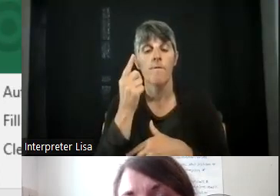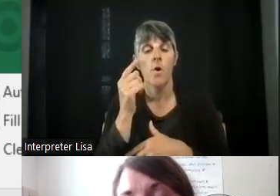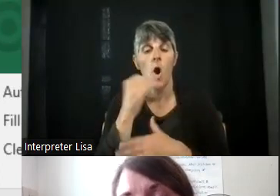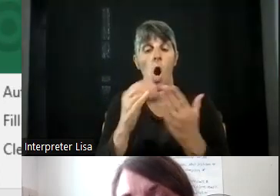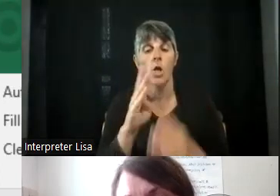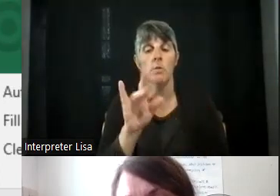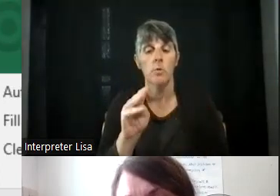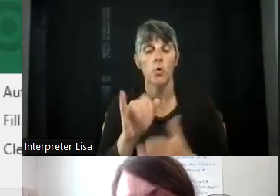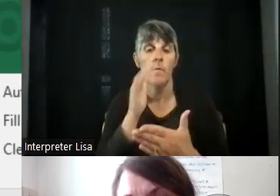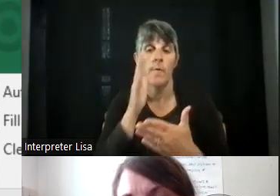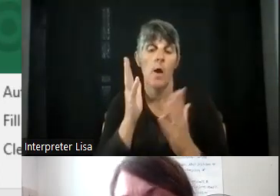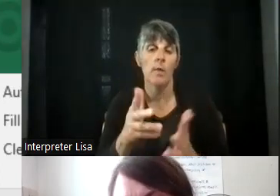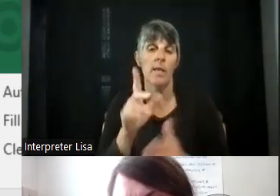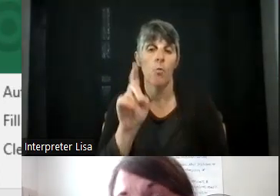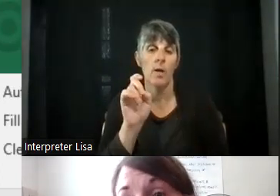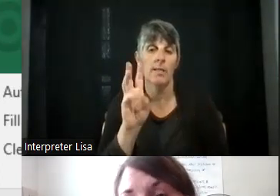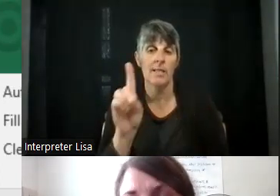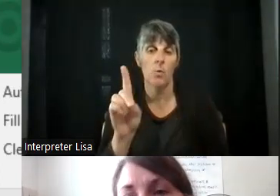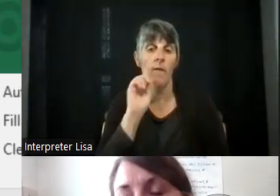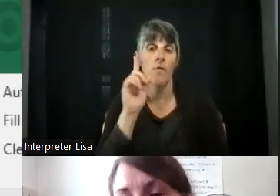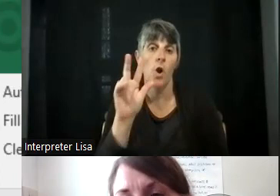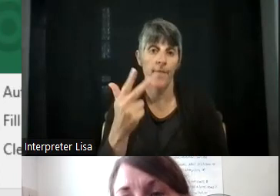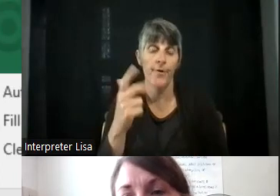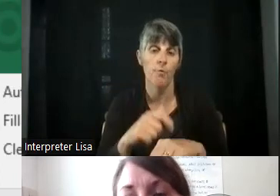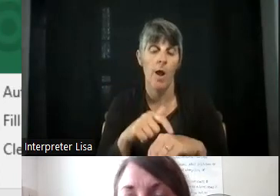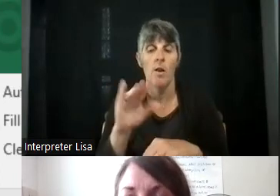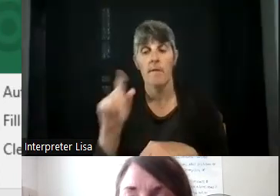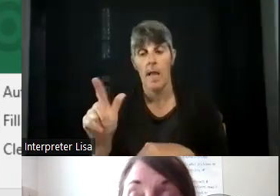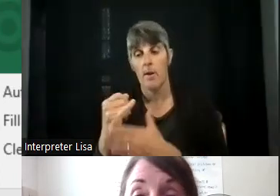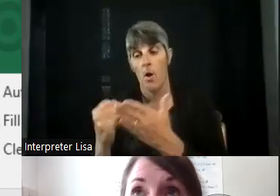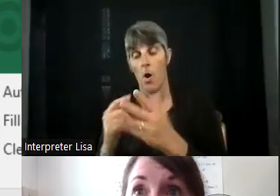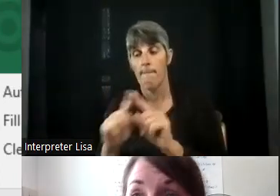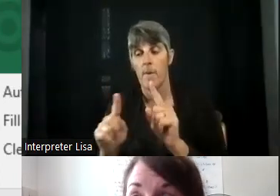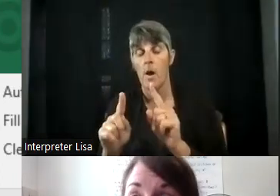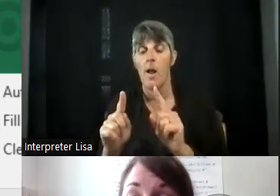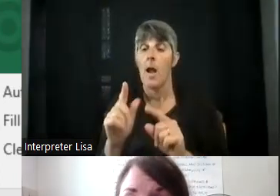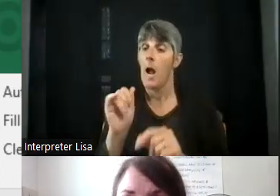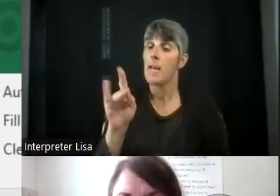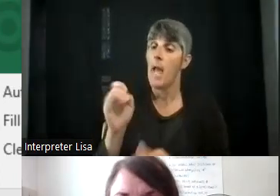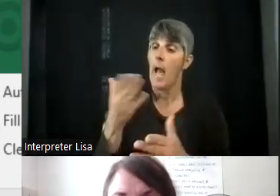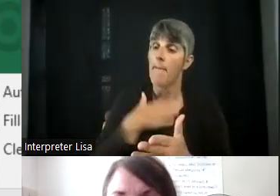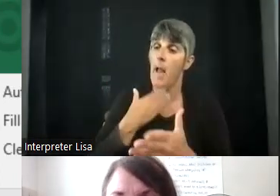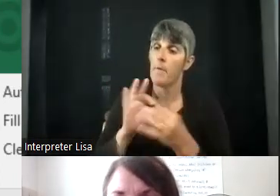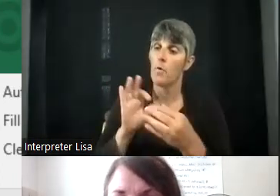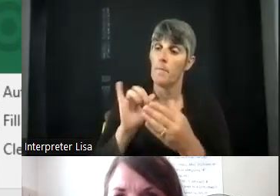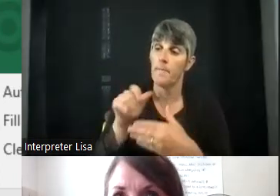Bloom, which would leave 161 for a third round of capital art. And I'm glad you brought that up,